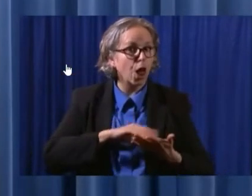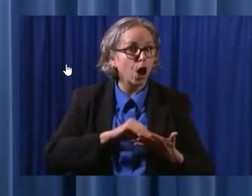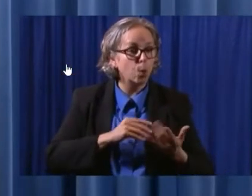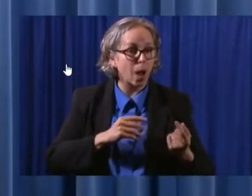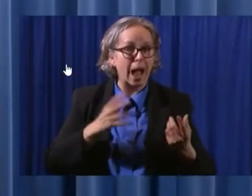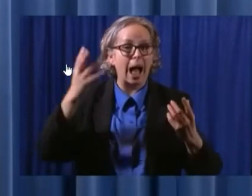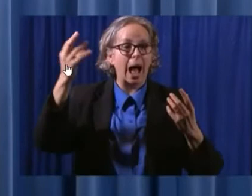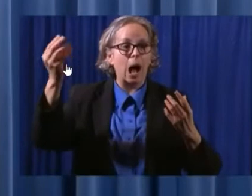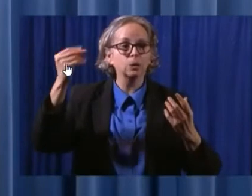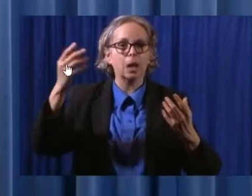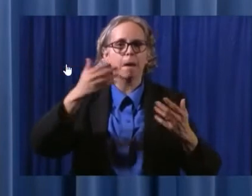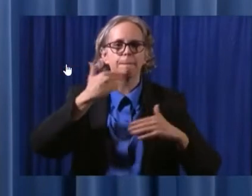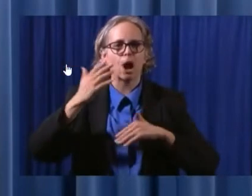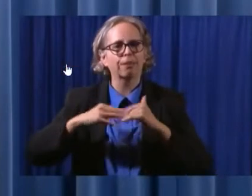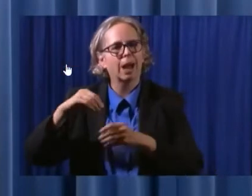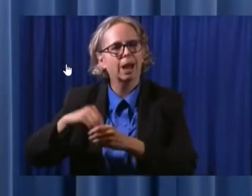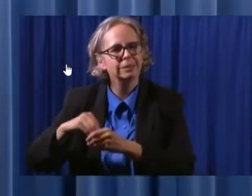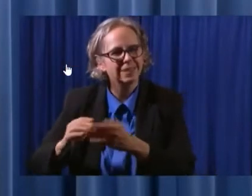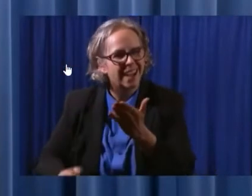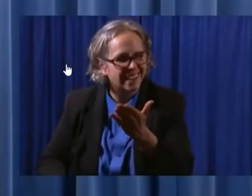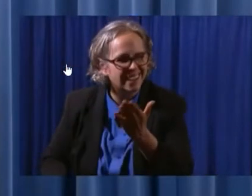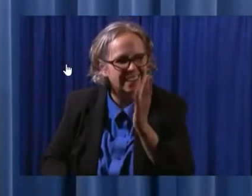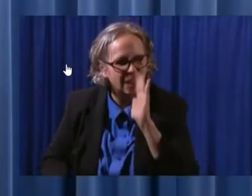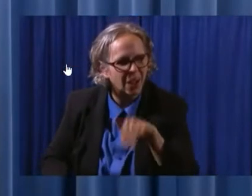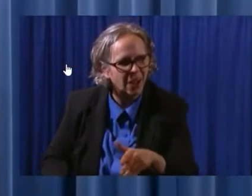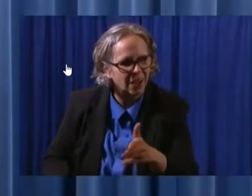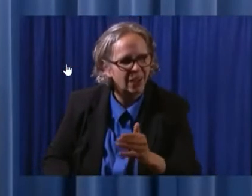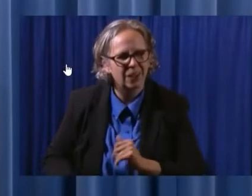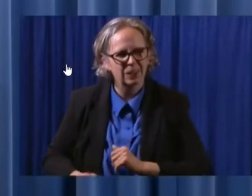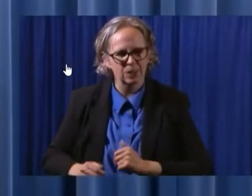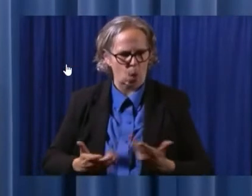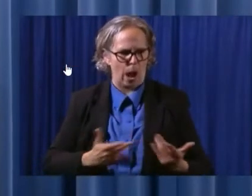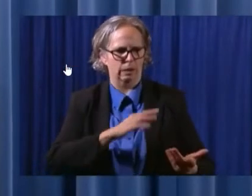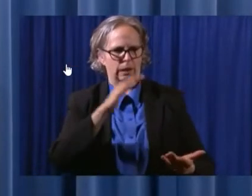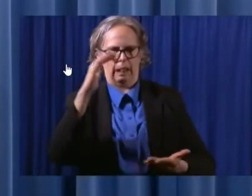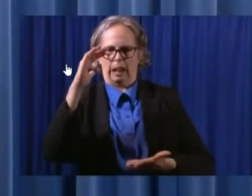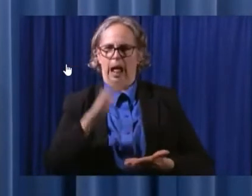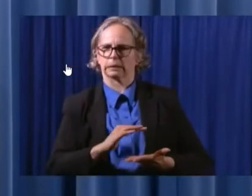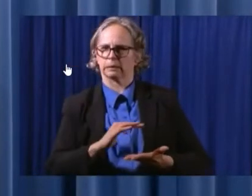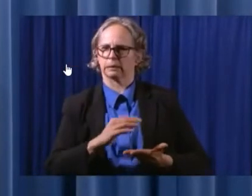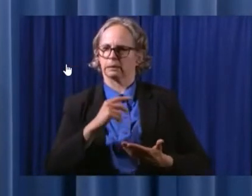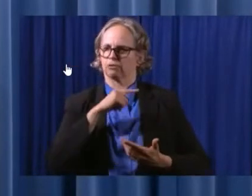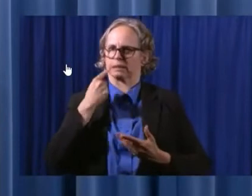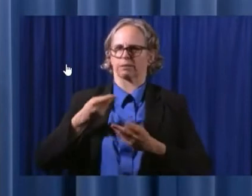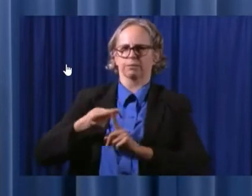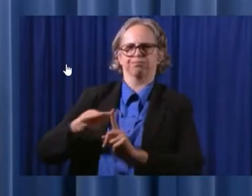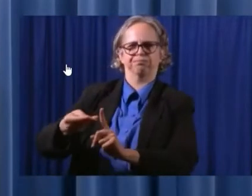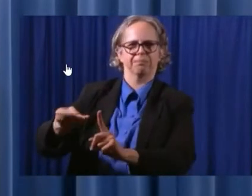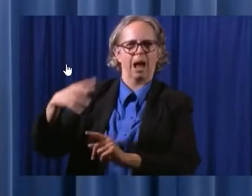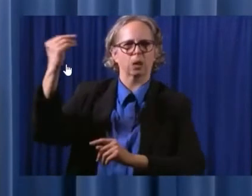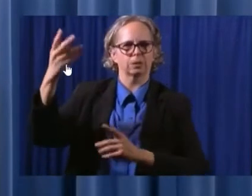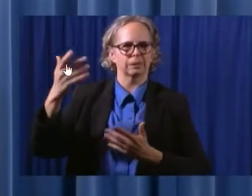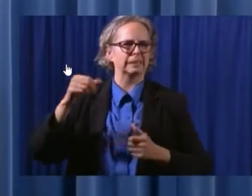is a lot better than inside. And everything you continue to read and everybody I continue to